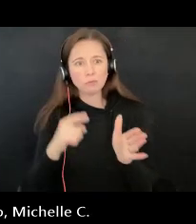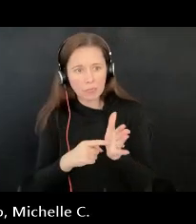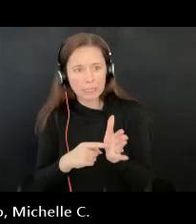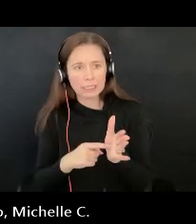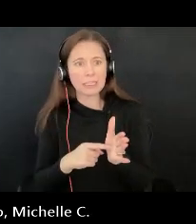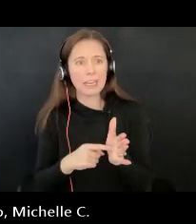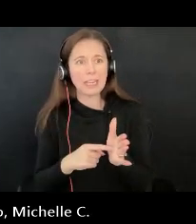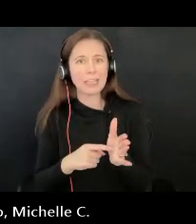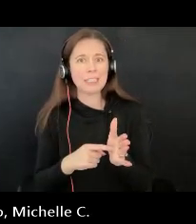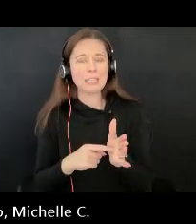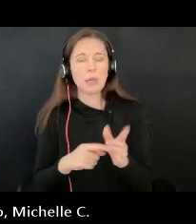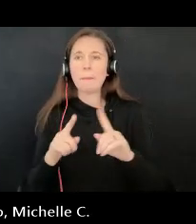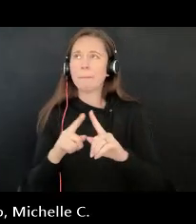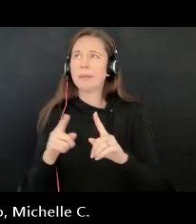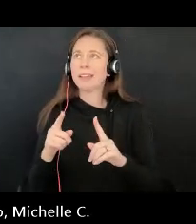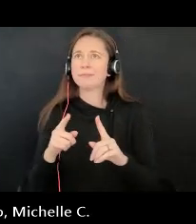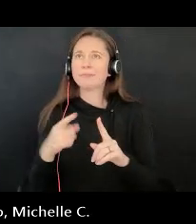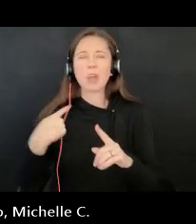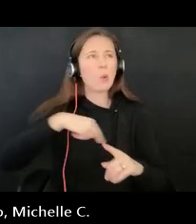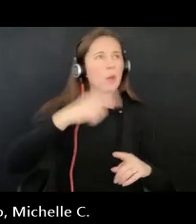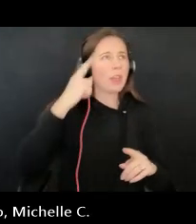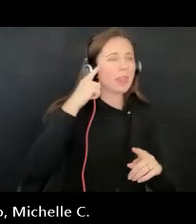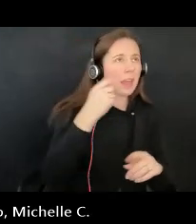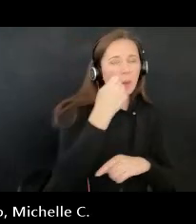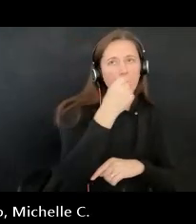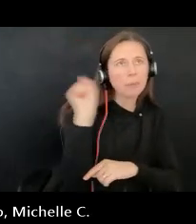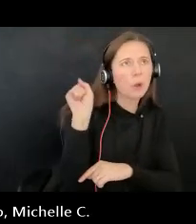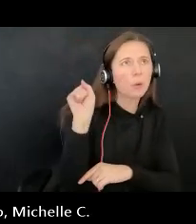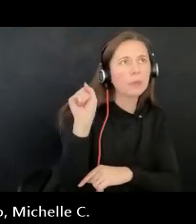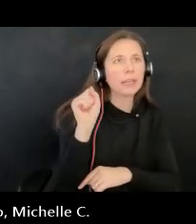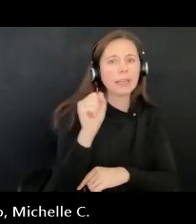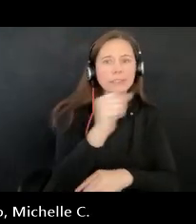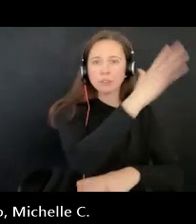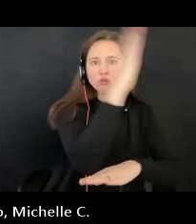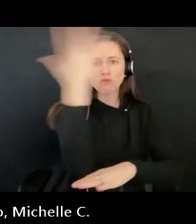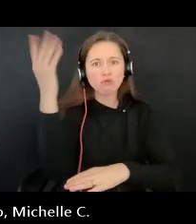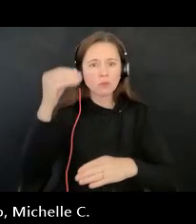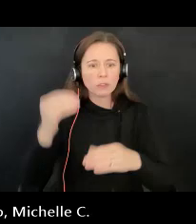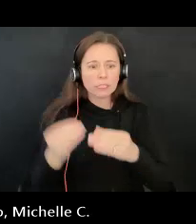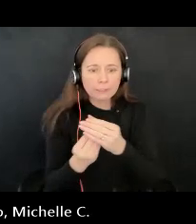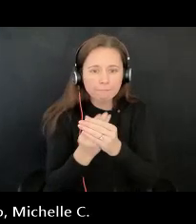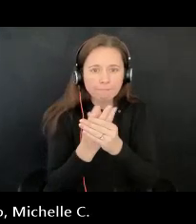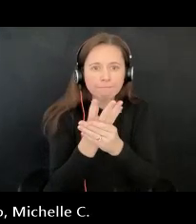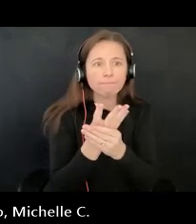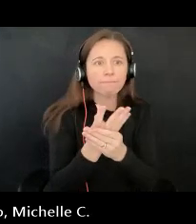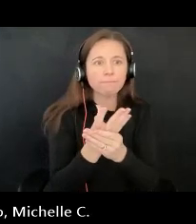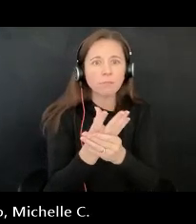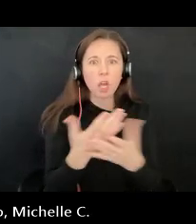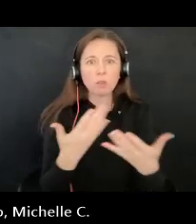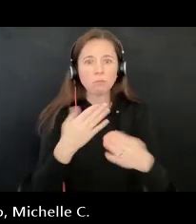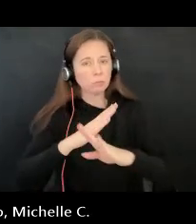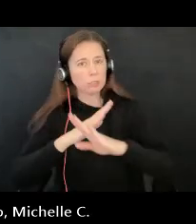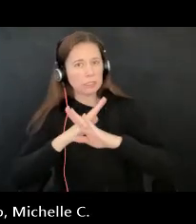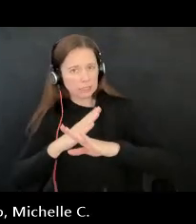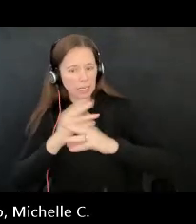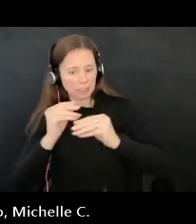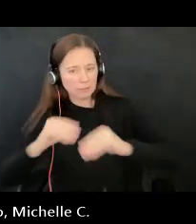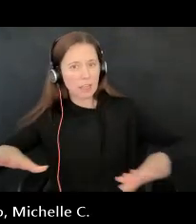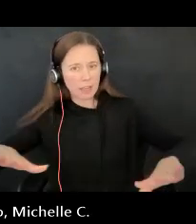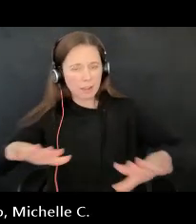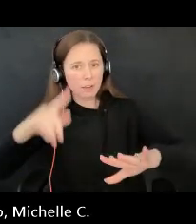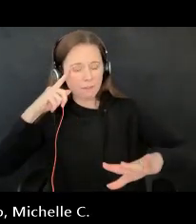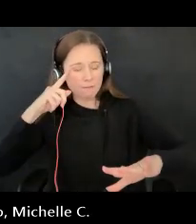tree plantings, we think of protesting the degradation of forests and other environmental areas as environmental